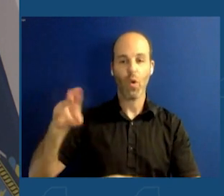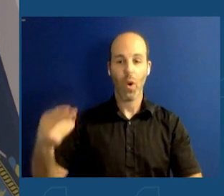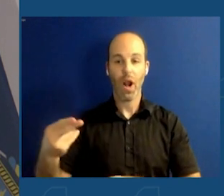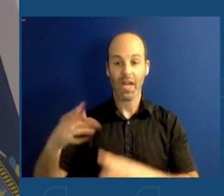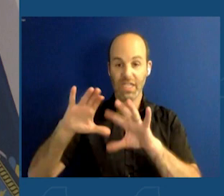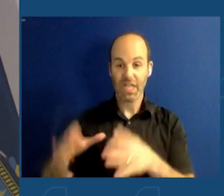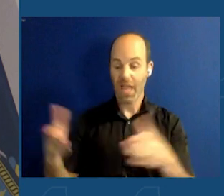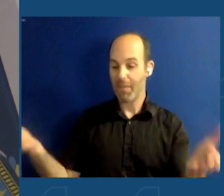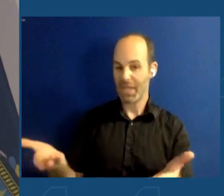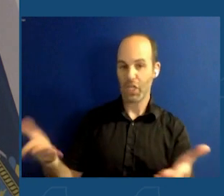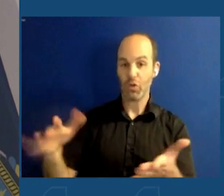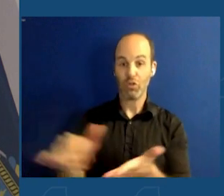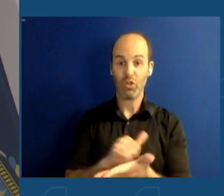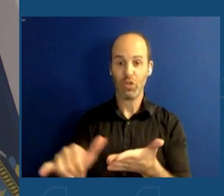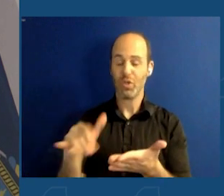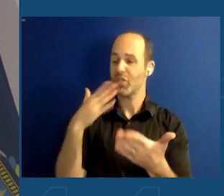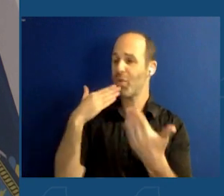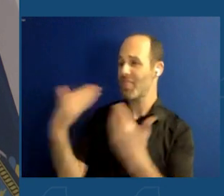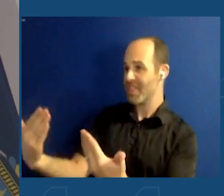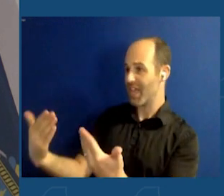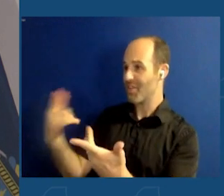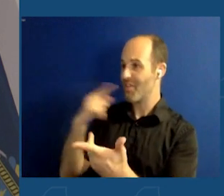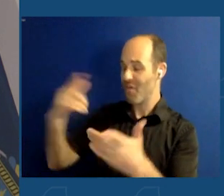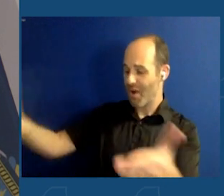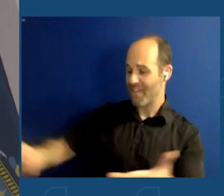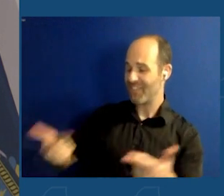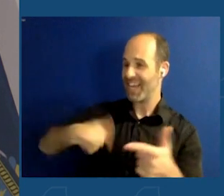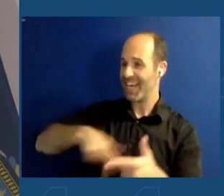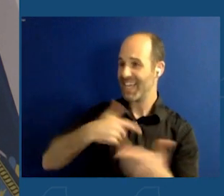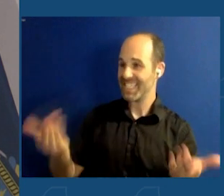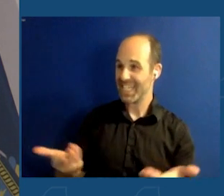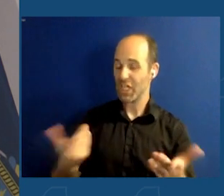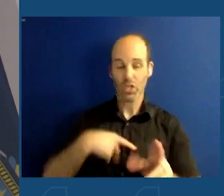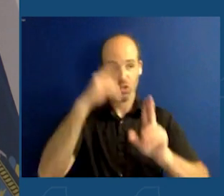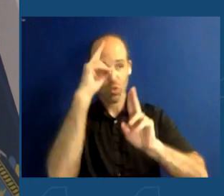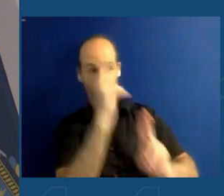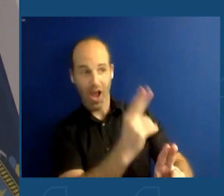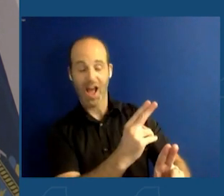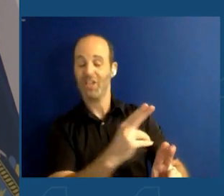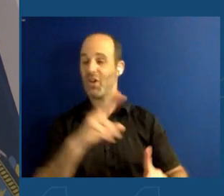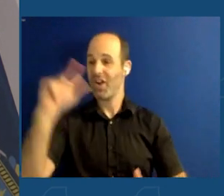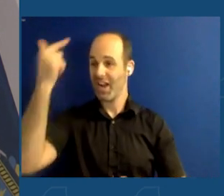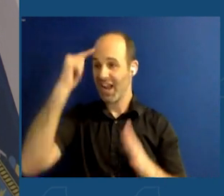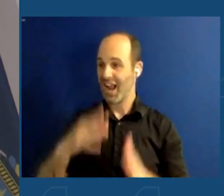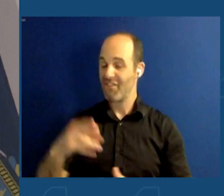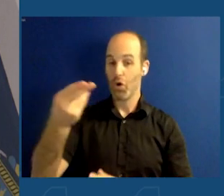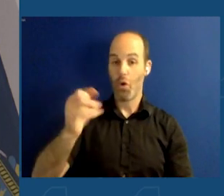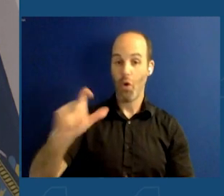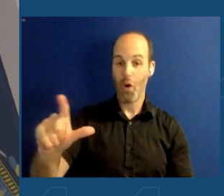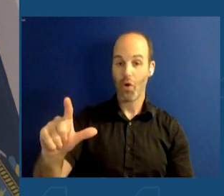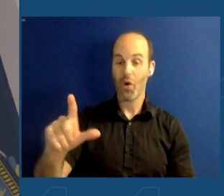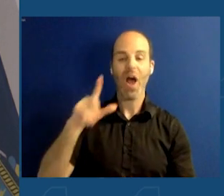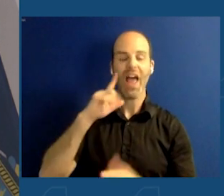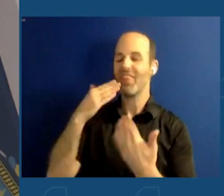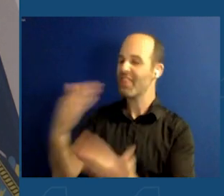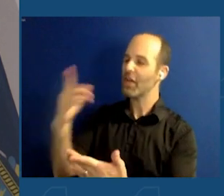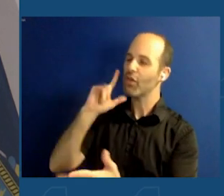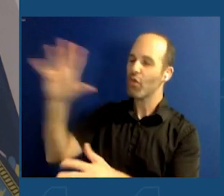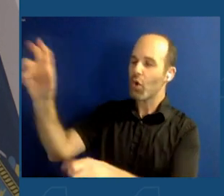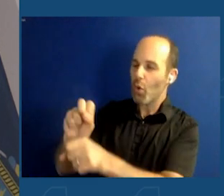for inviting us here to honor Governor Hochul and for what they do for the young people in New York.